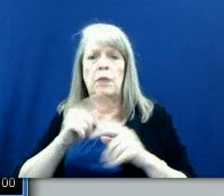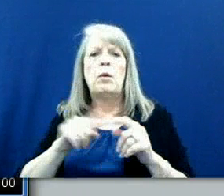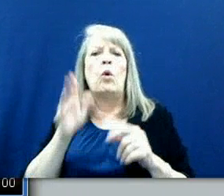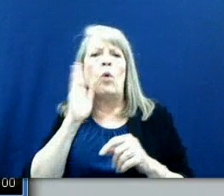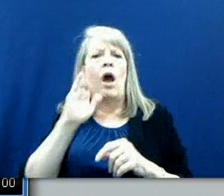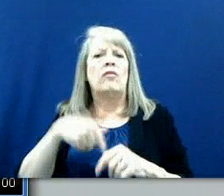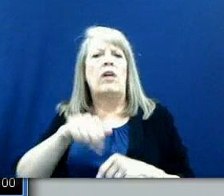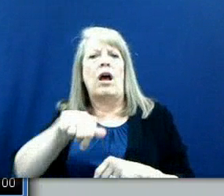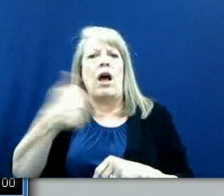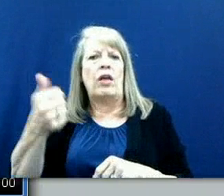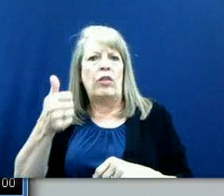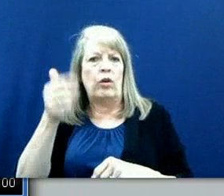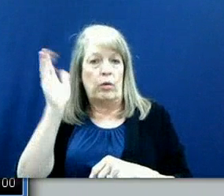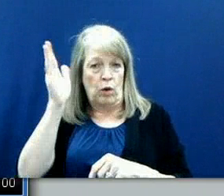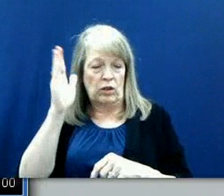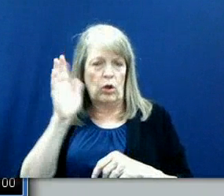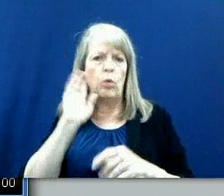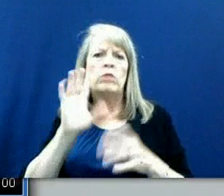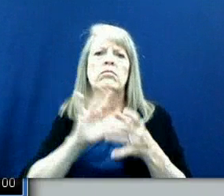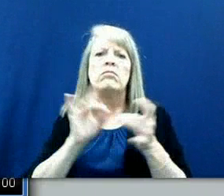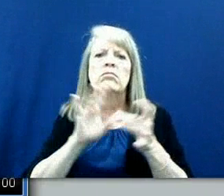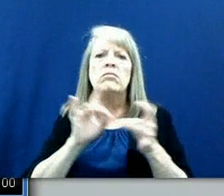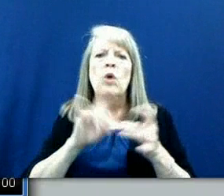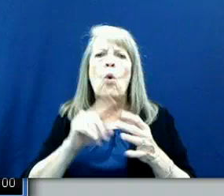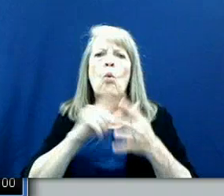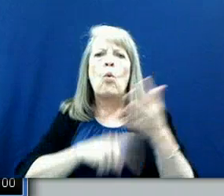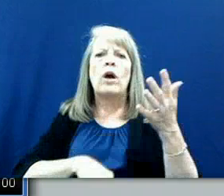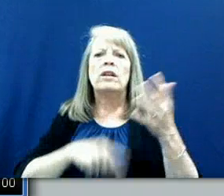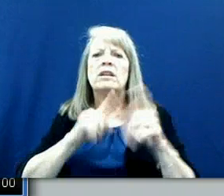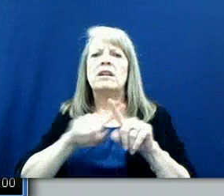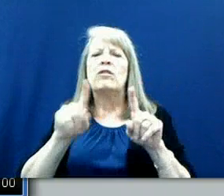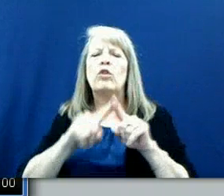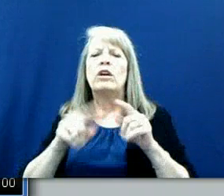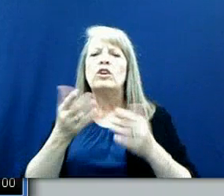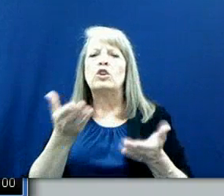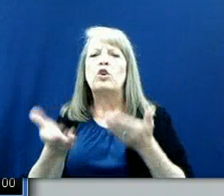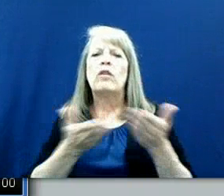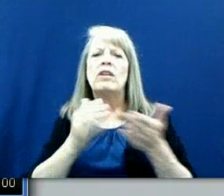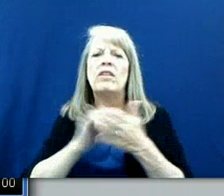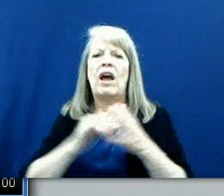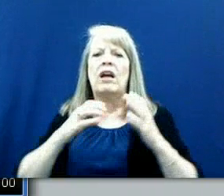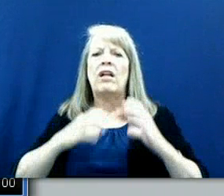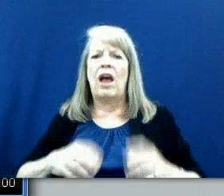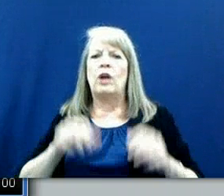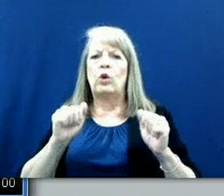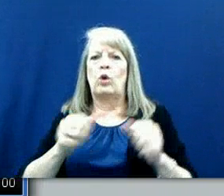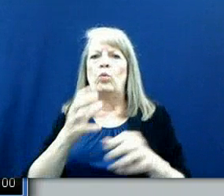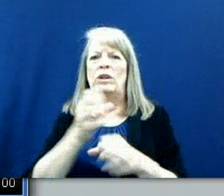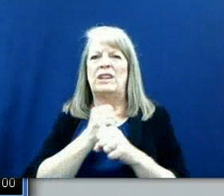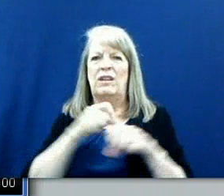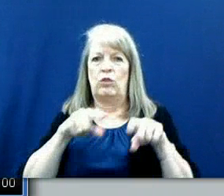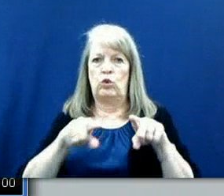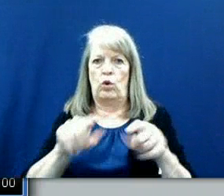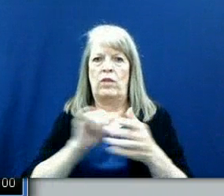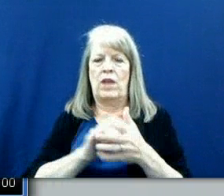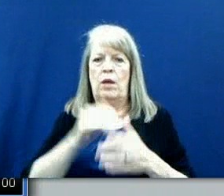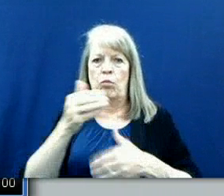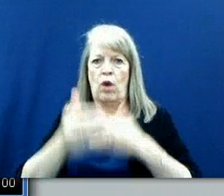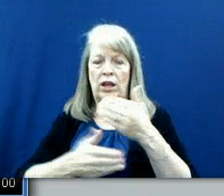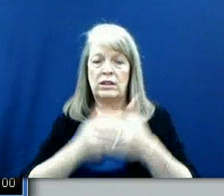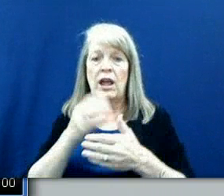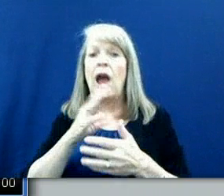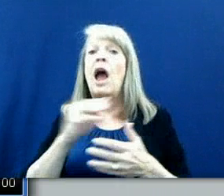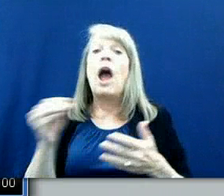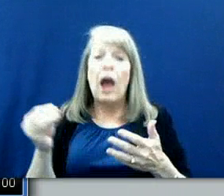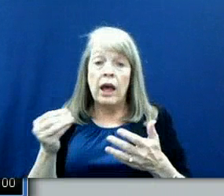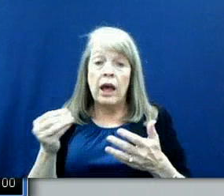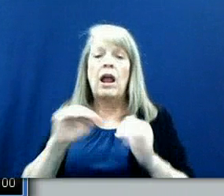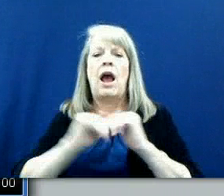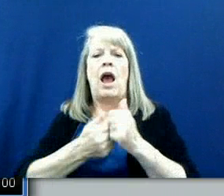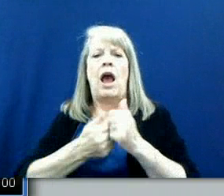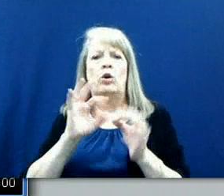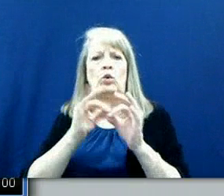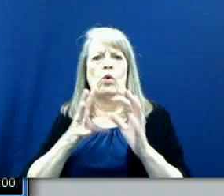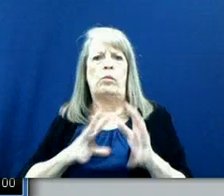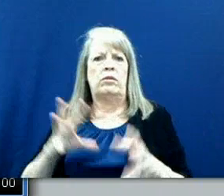focus on the various services the client may receive at each step in the process and the interpreter's role in those